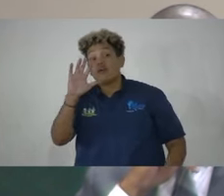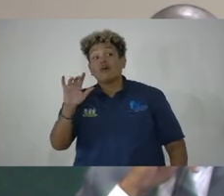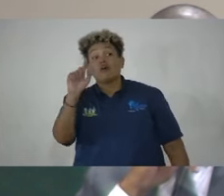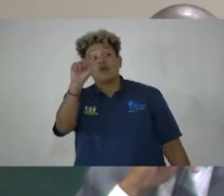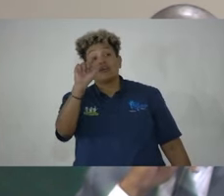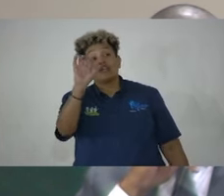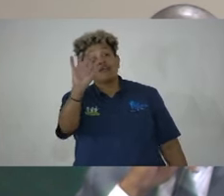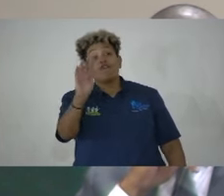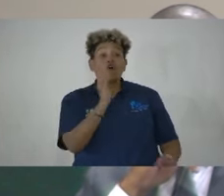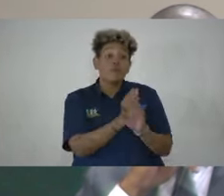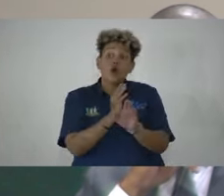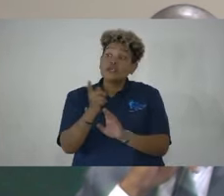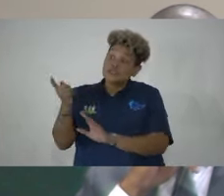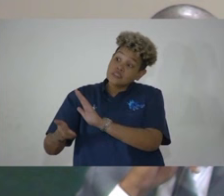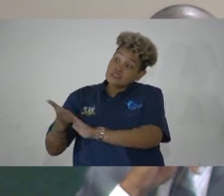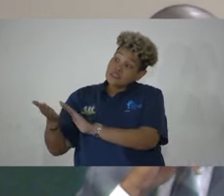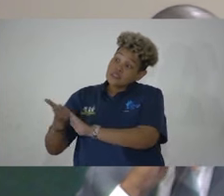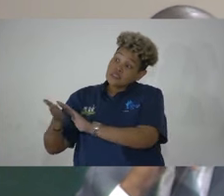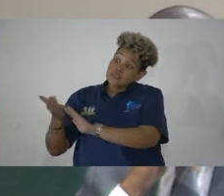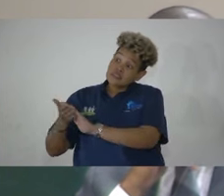buses that have been